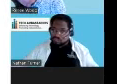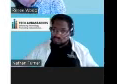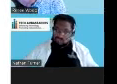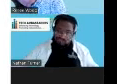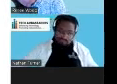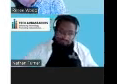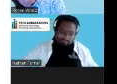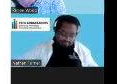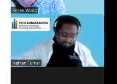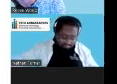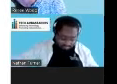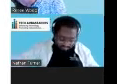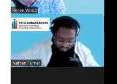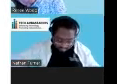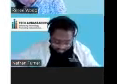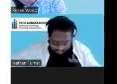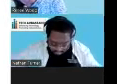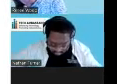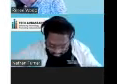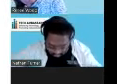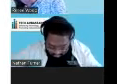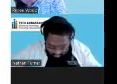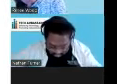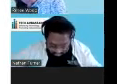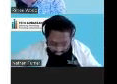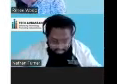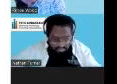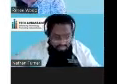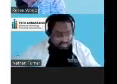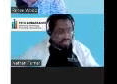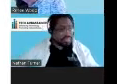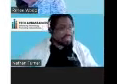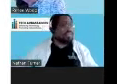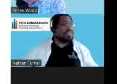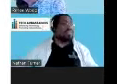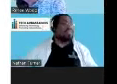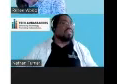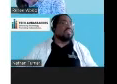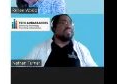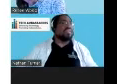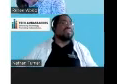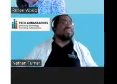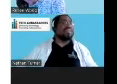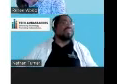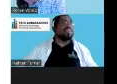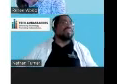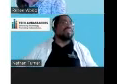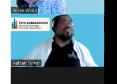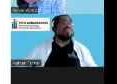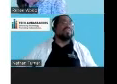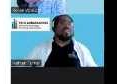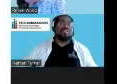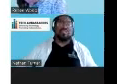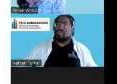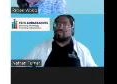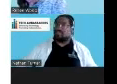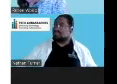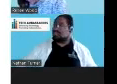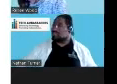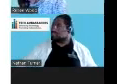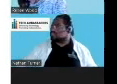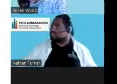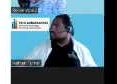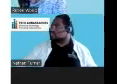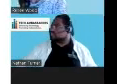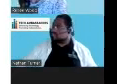that list. It could be that there's some things that you do on the internet and they weren't on that list. But I just thought that would be a